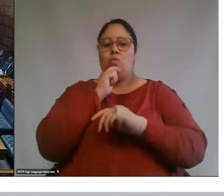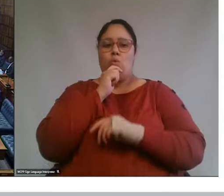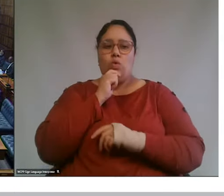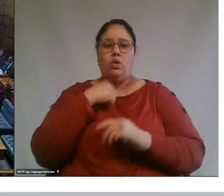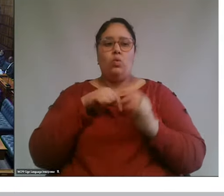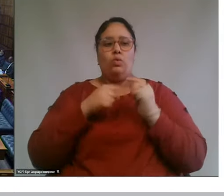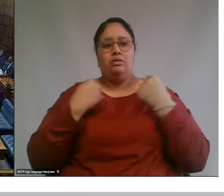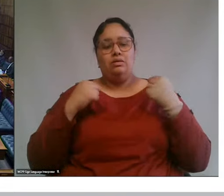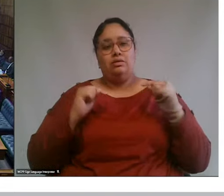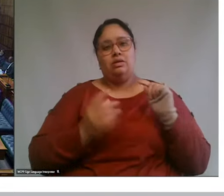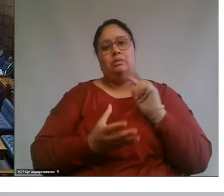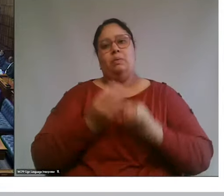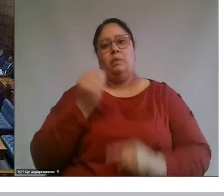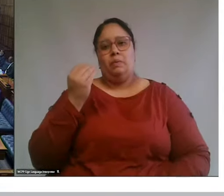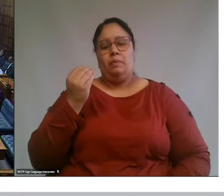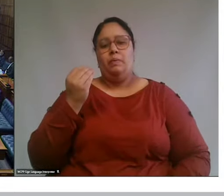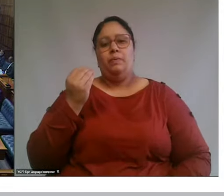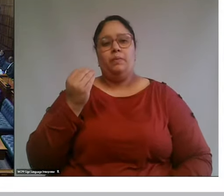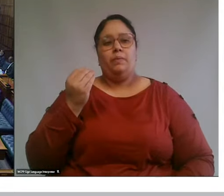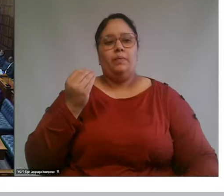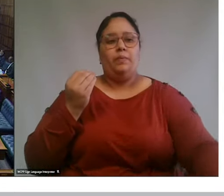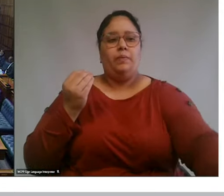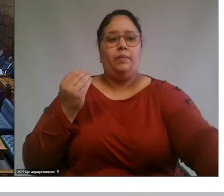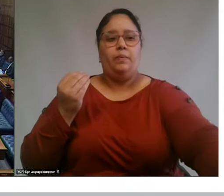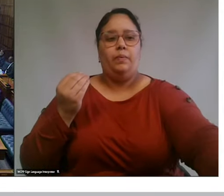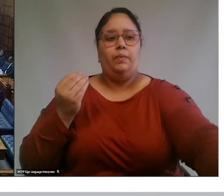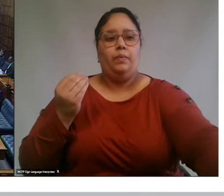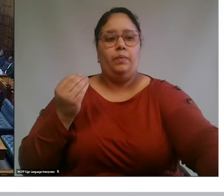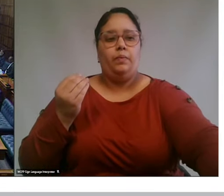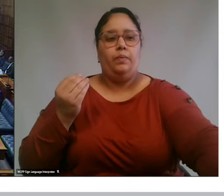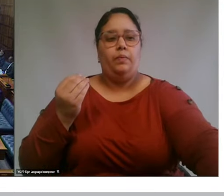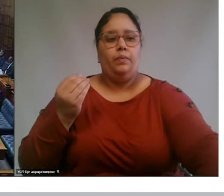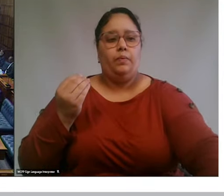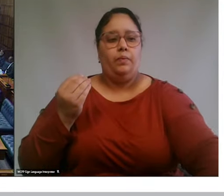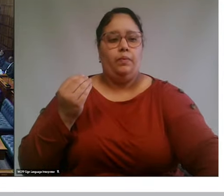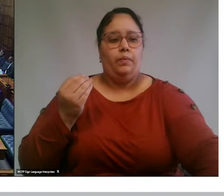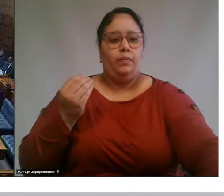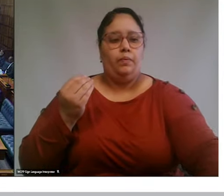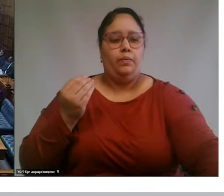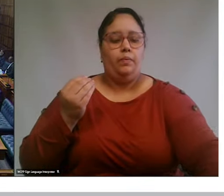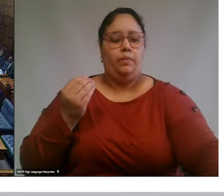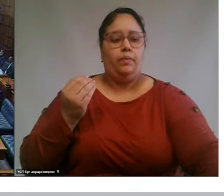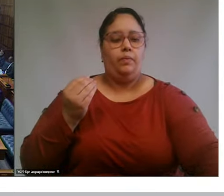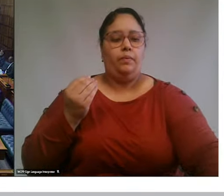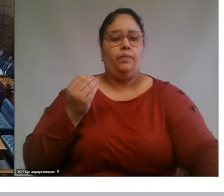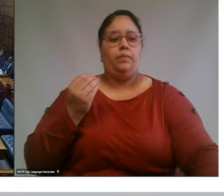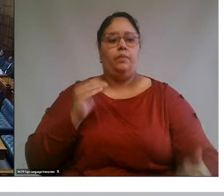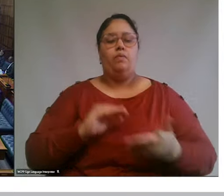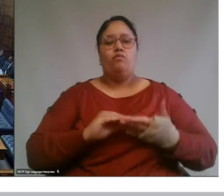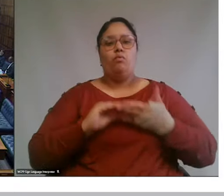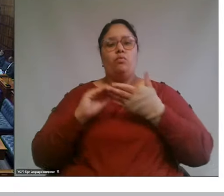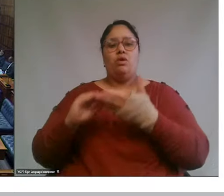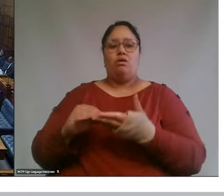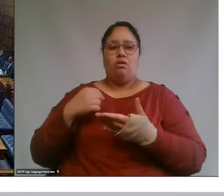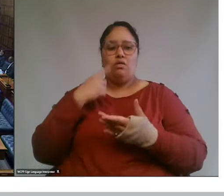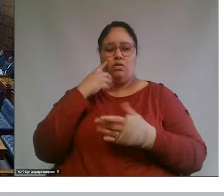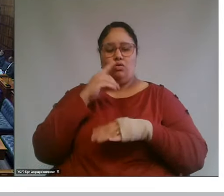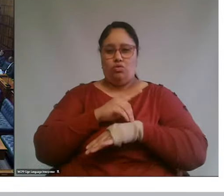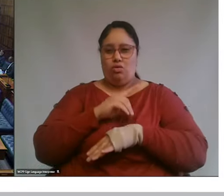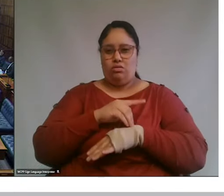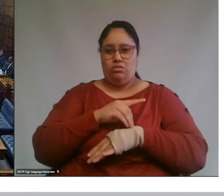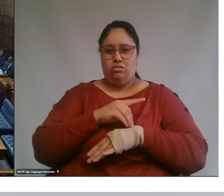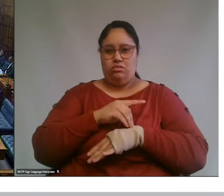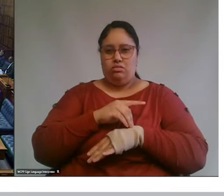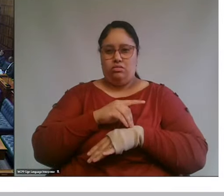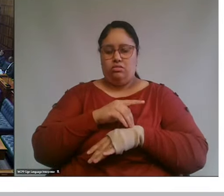just successfully uh won the bid for bringing was it the doctors